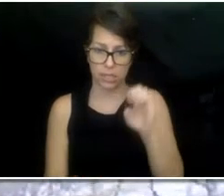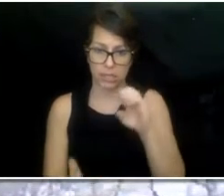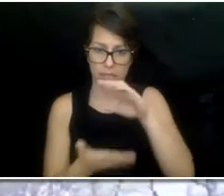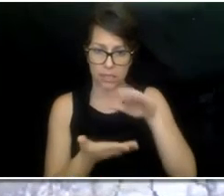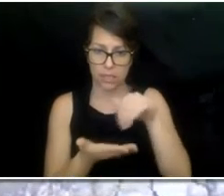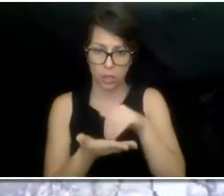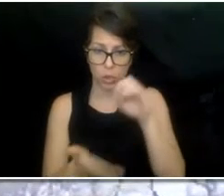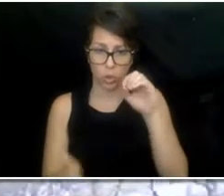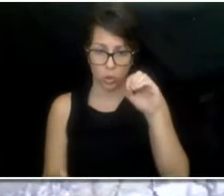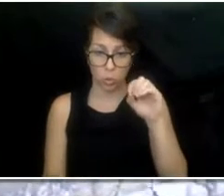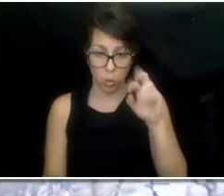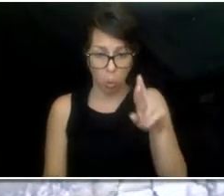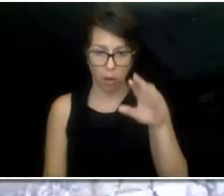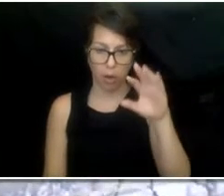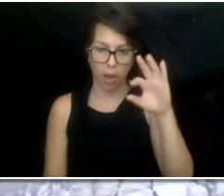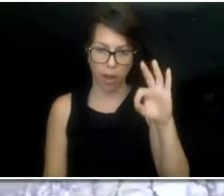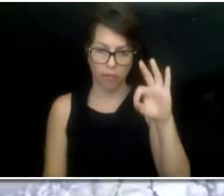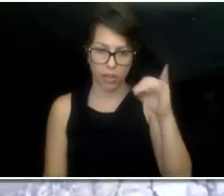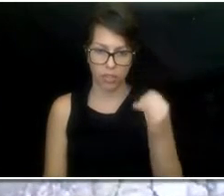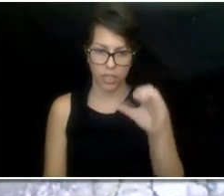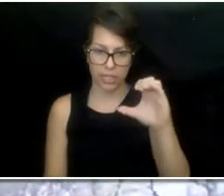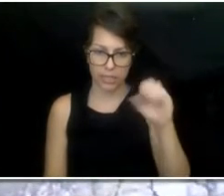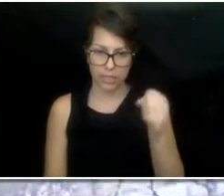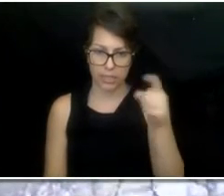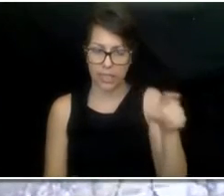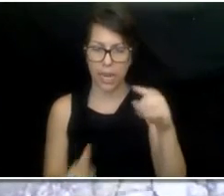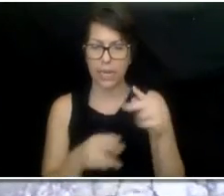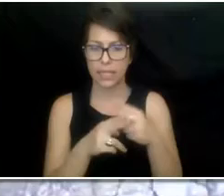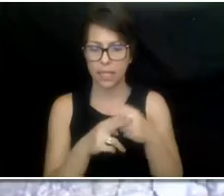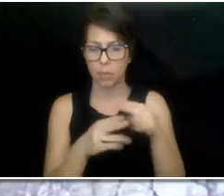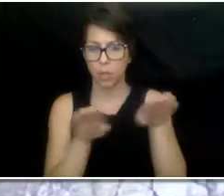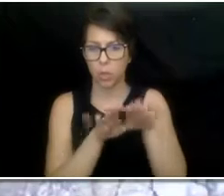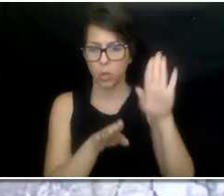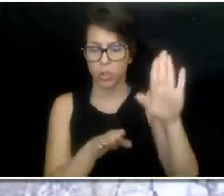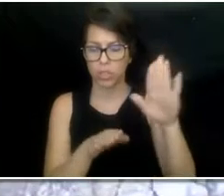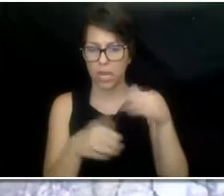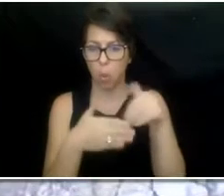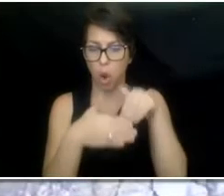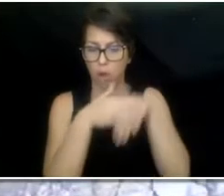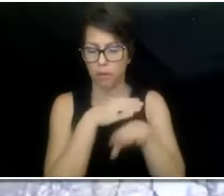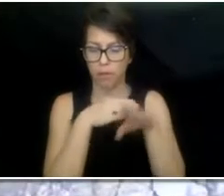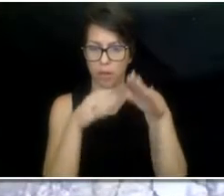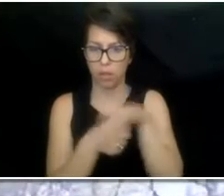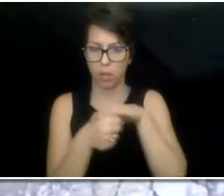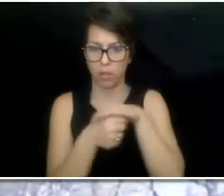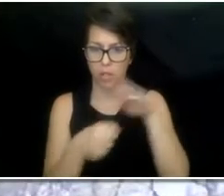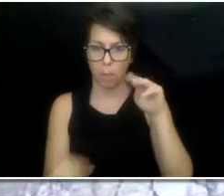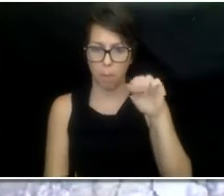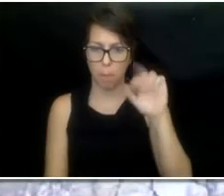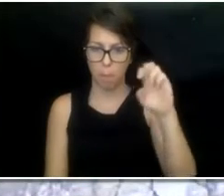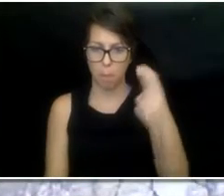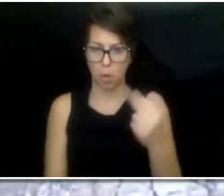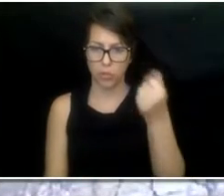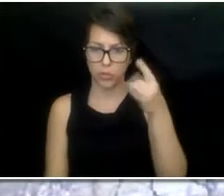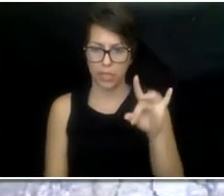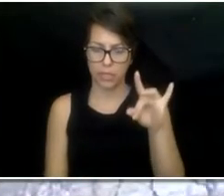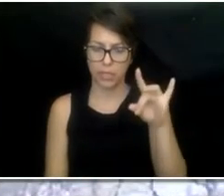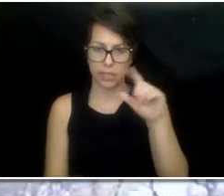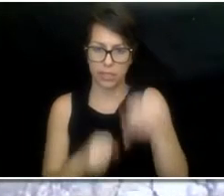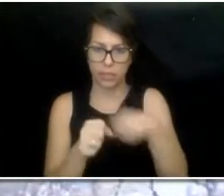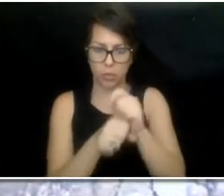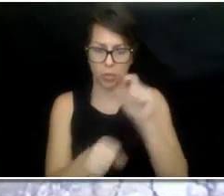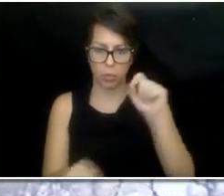answering phone lines Monday through Friday 9:00 a.m. to 5:00 p.m. the phone lines are answered by NGB